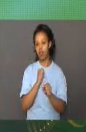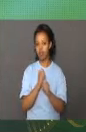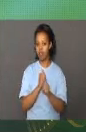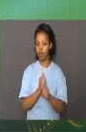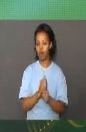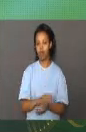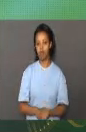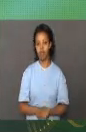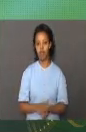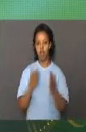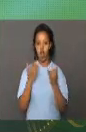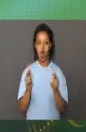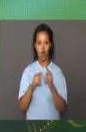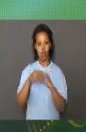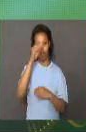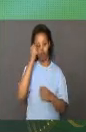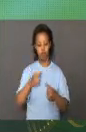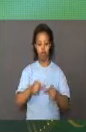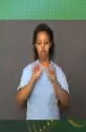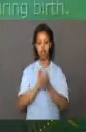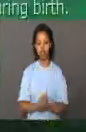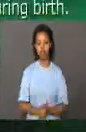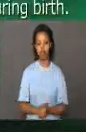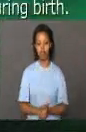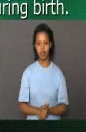us continue on with the lesson.